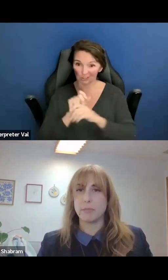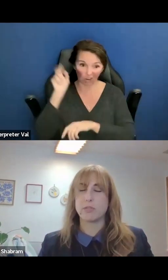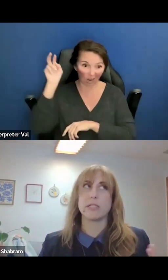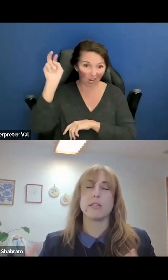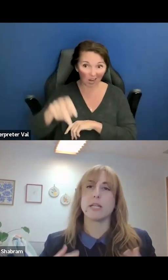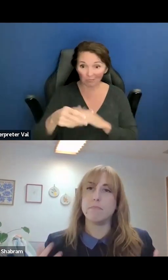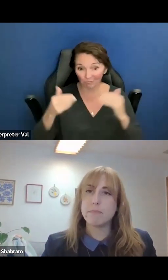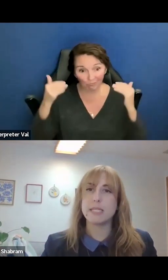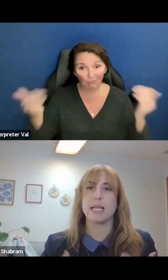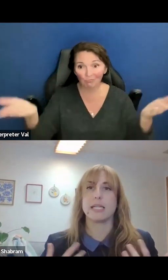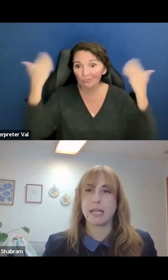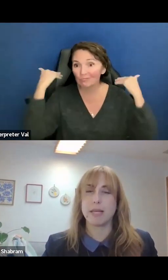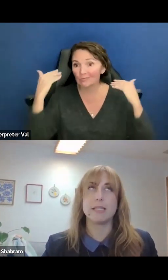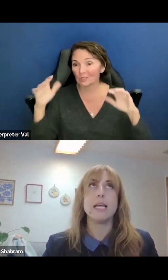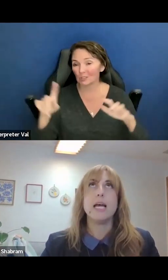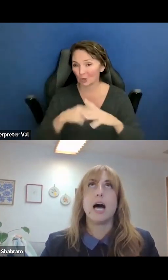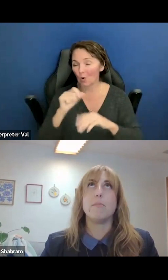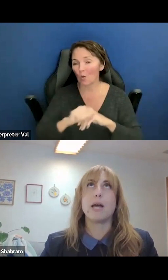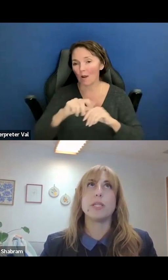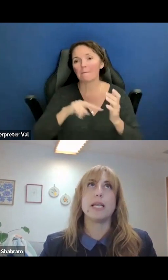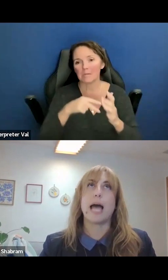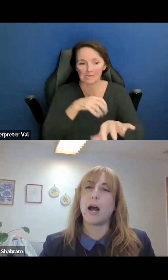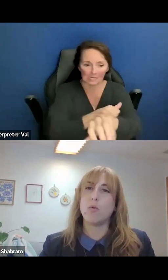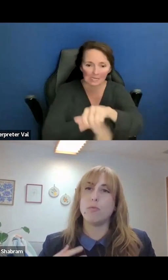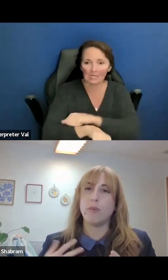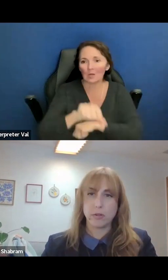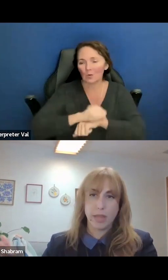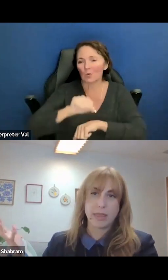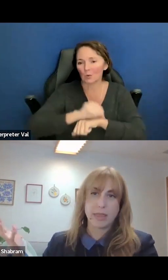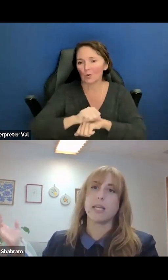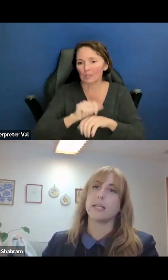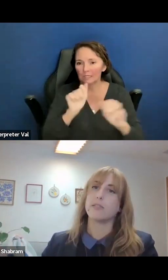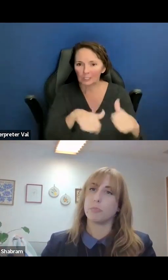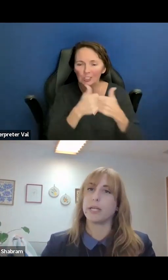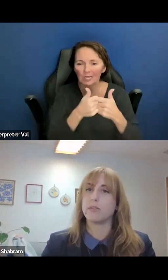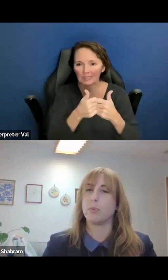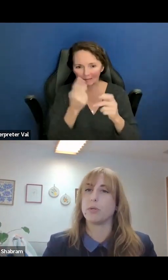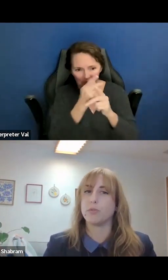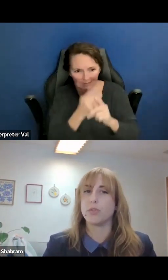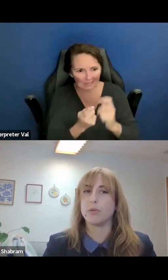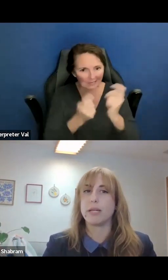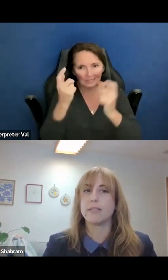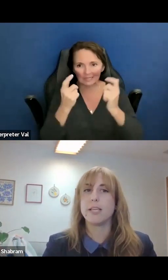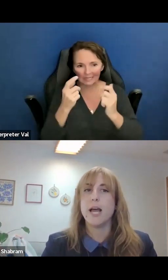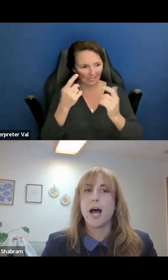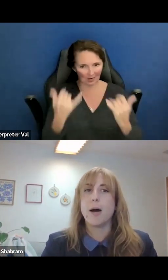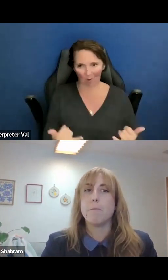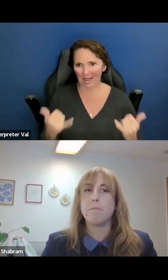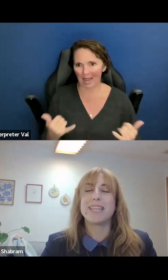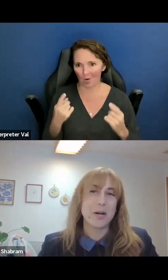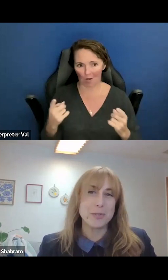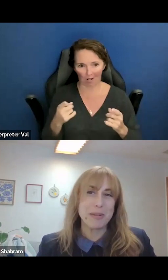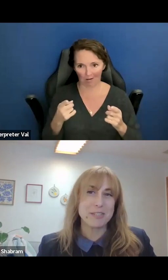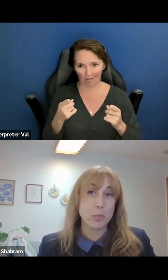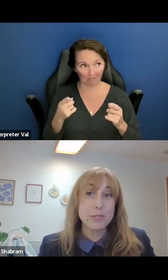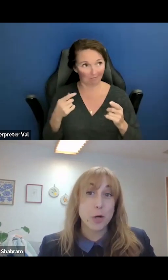really demonstrates their commitment and excitement, and really how vital they think it is to bring in supports for students.